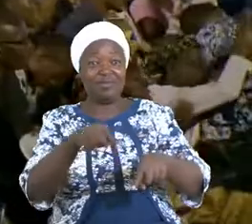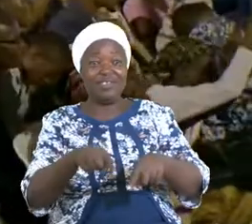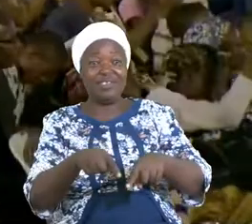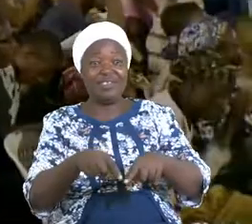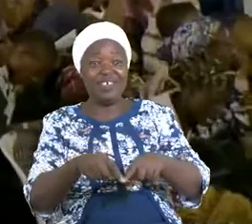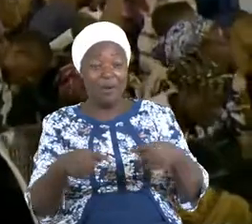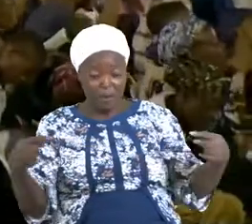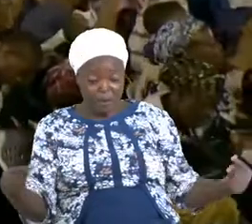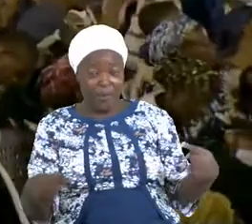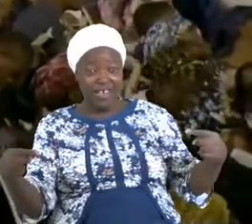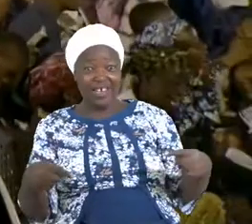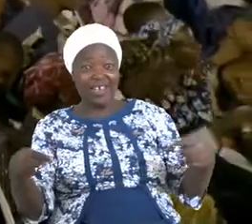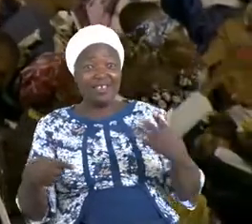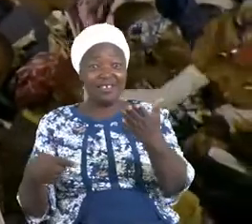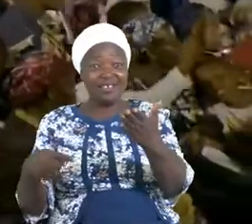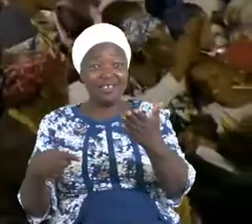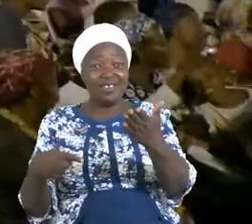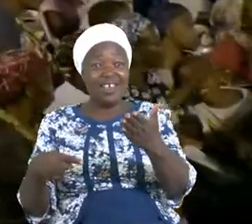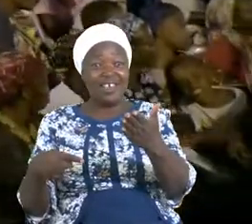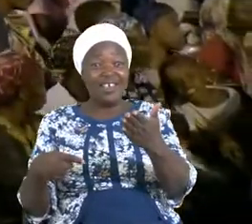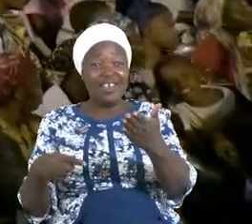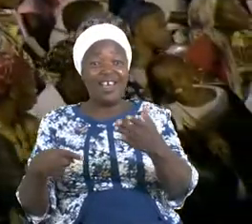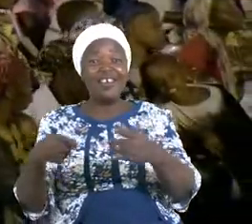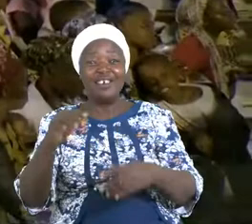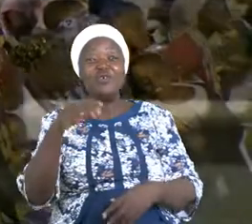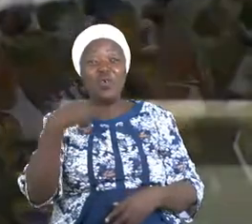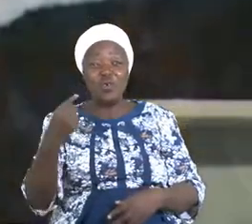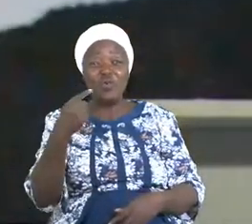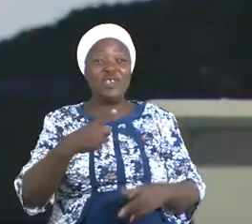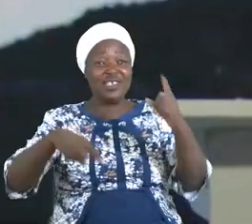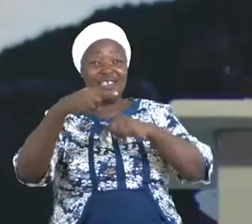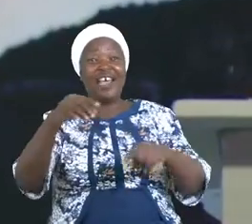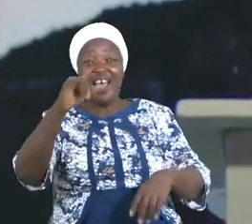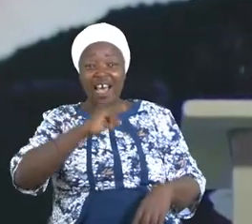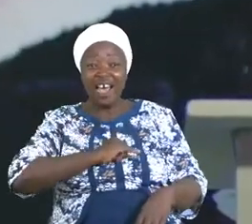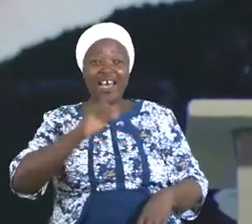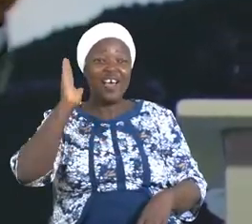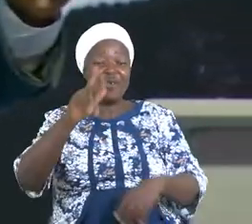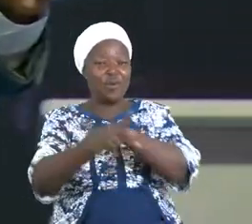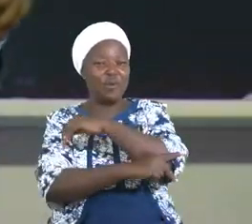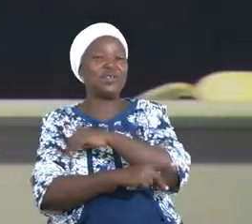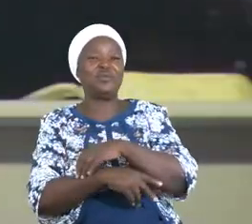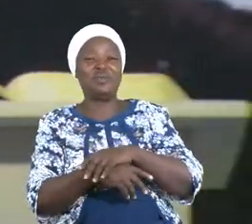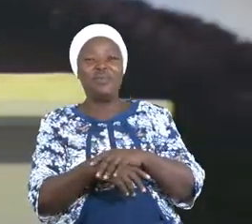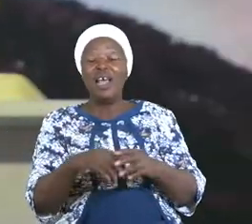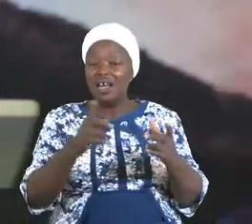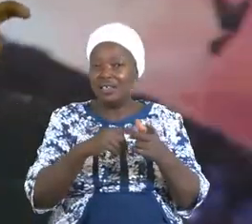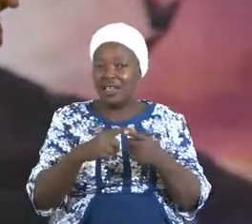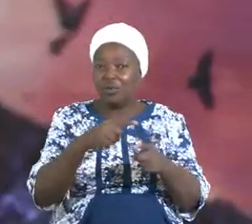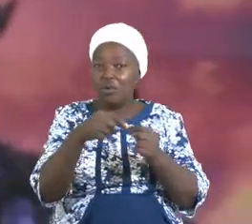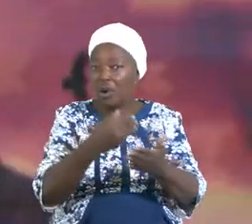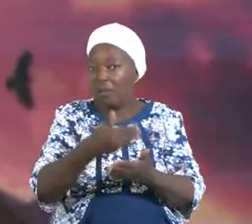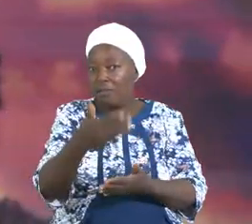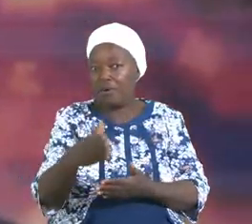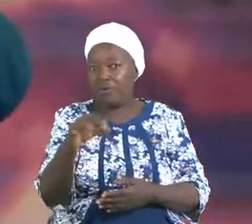Arthritis. When you are purchased of the Lord, and now you become, you are totally